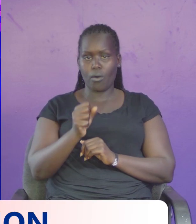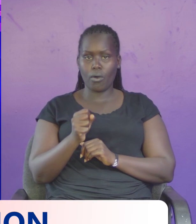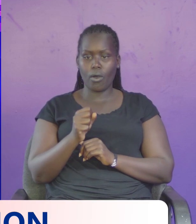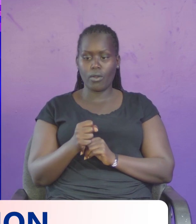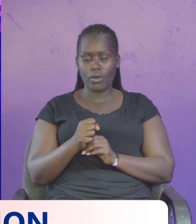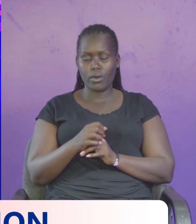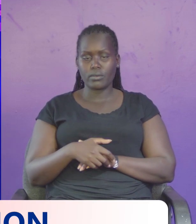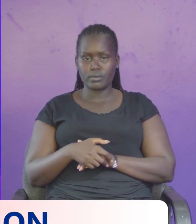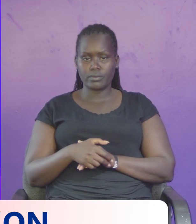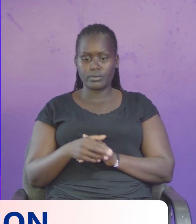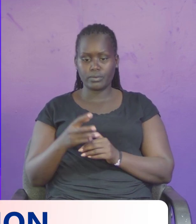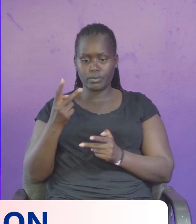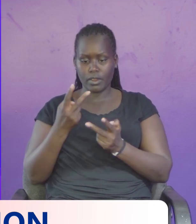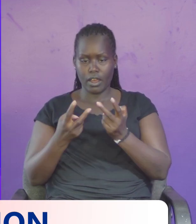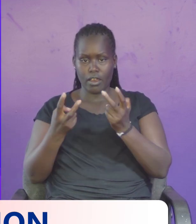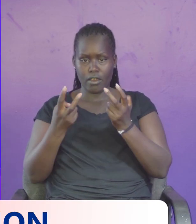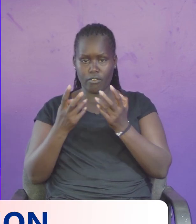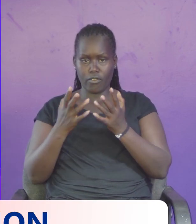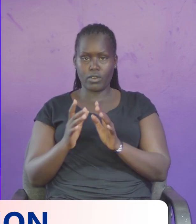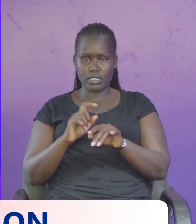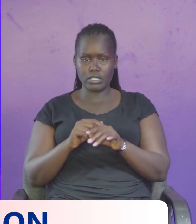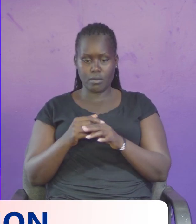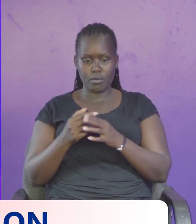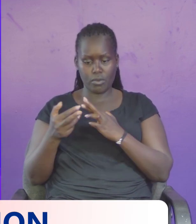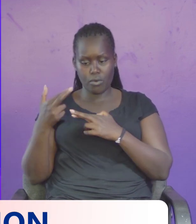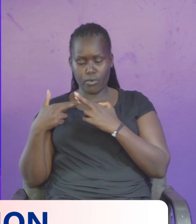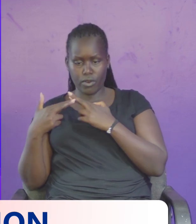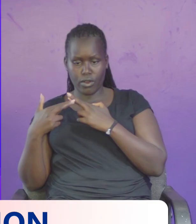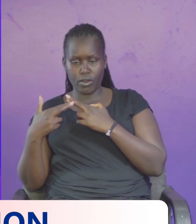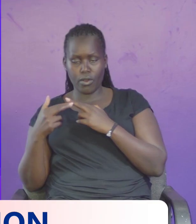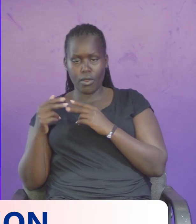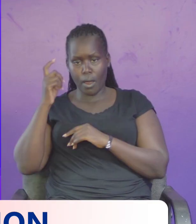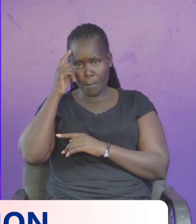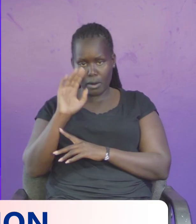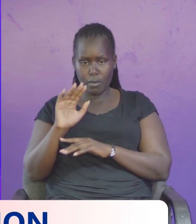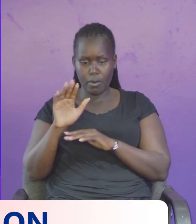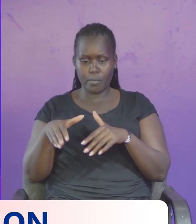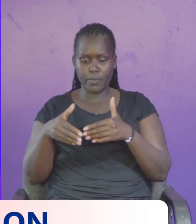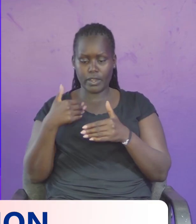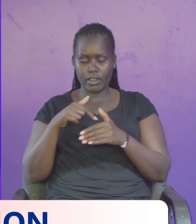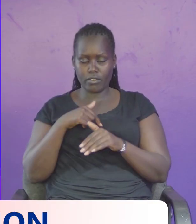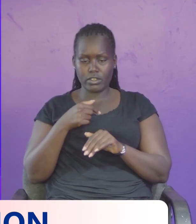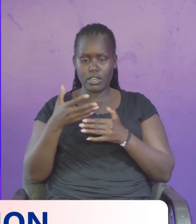renewal of the mind. Viewers, as you renew your mind over break, give us your views on